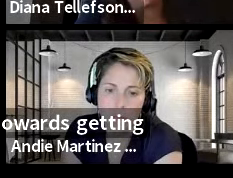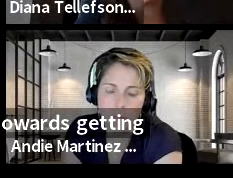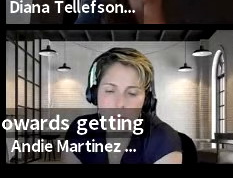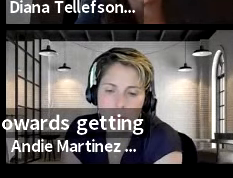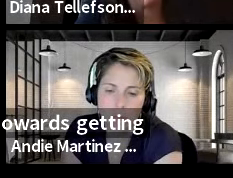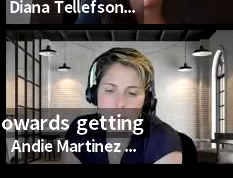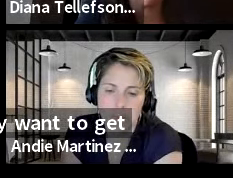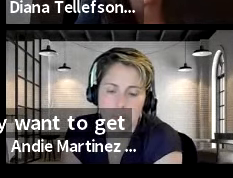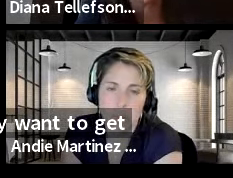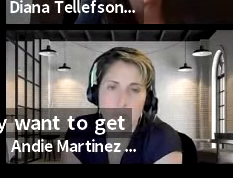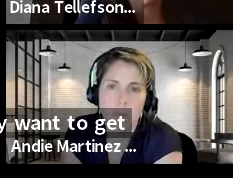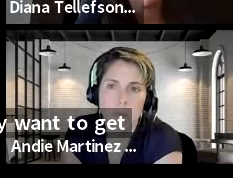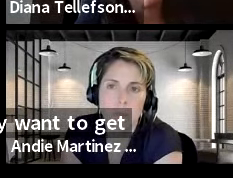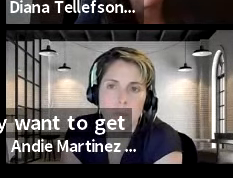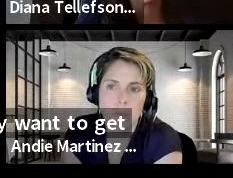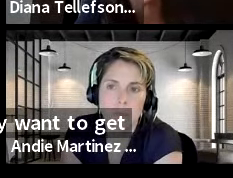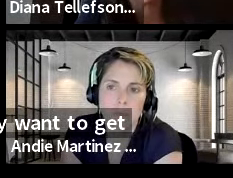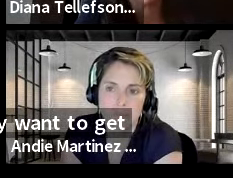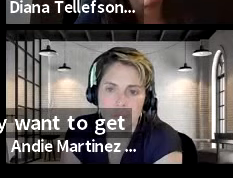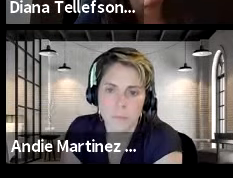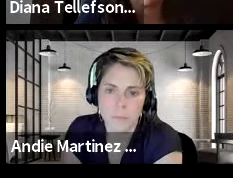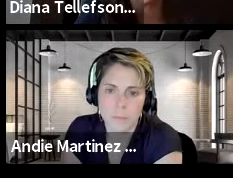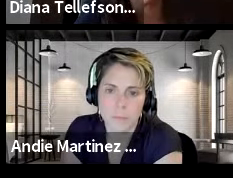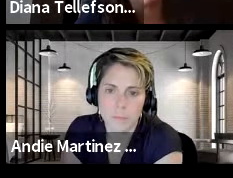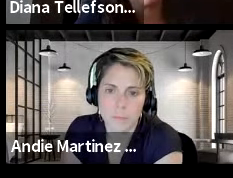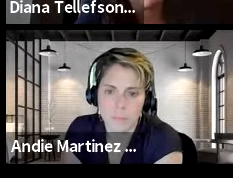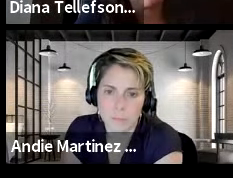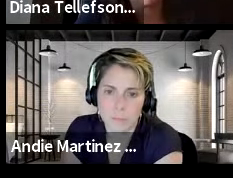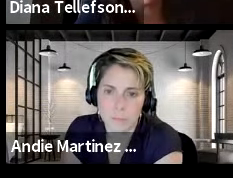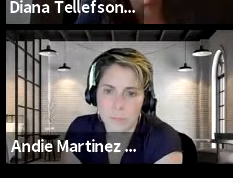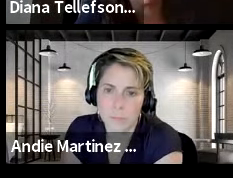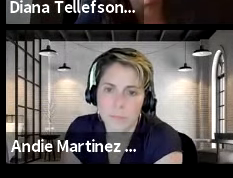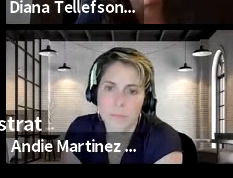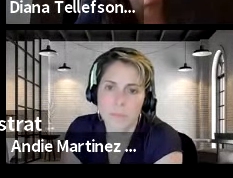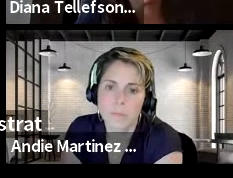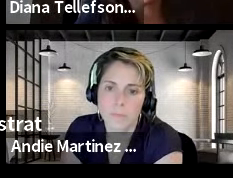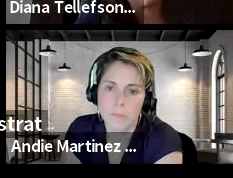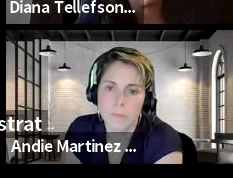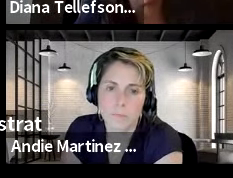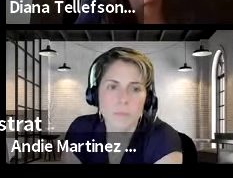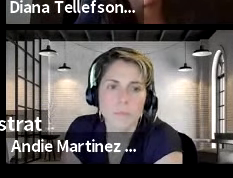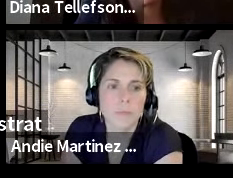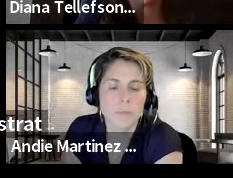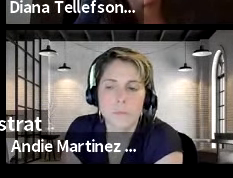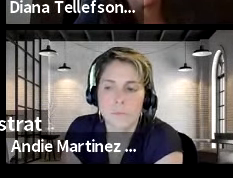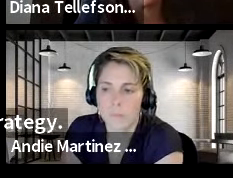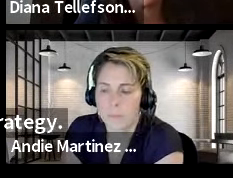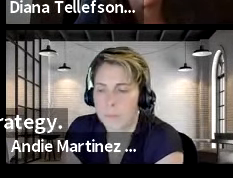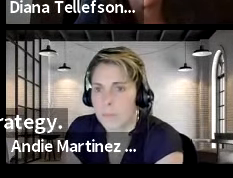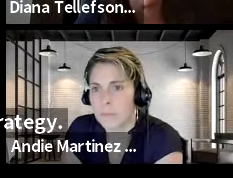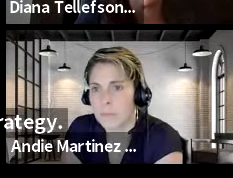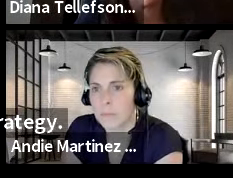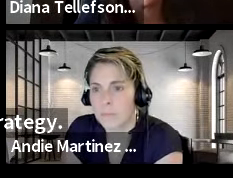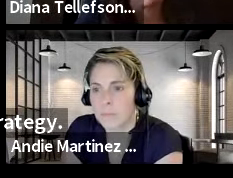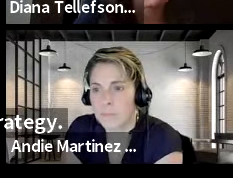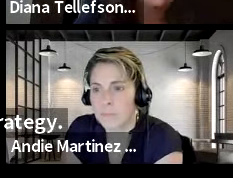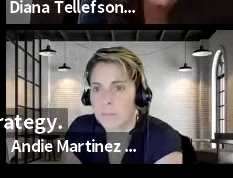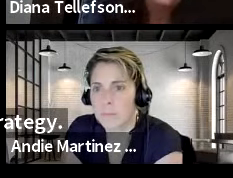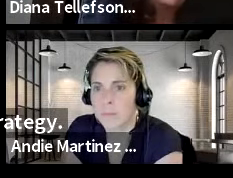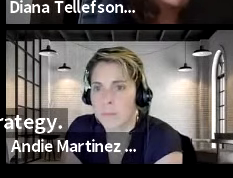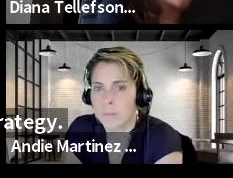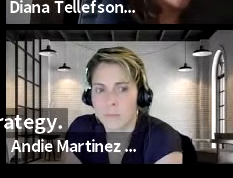want to get vaccinated. And that's why we think the upfront payments are a better strategy. But still a possibility that P4P